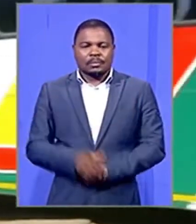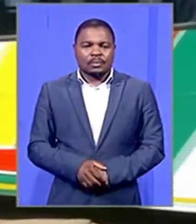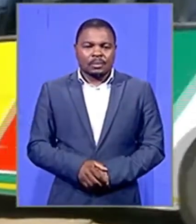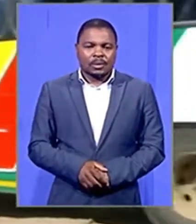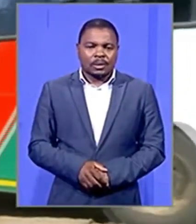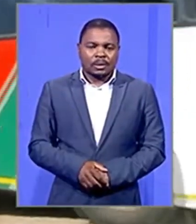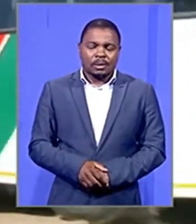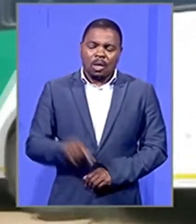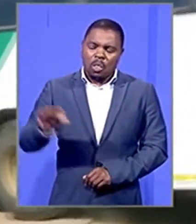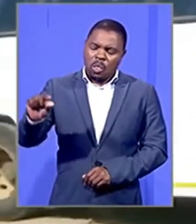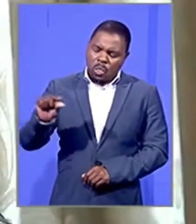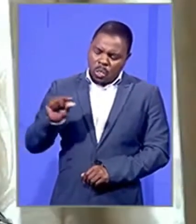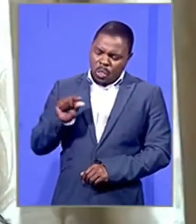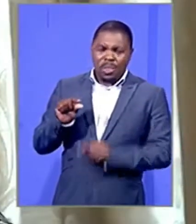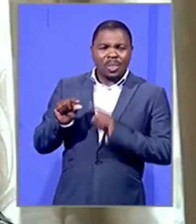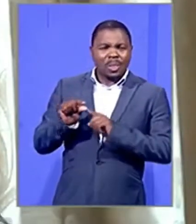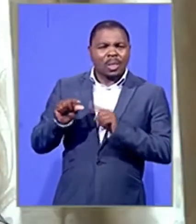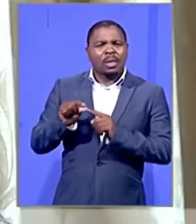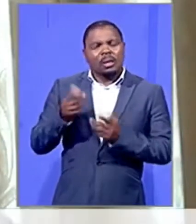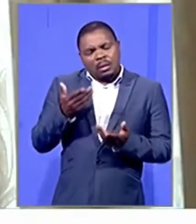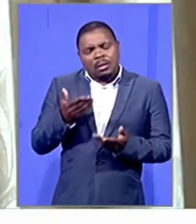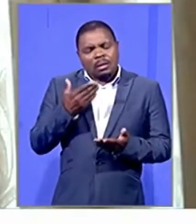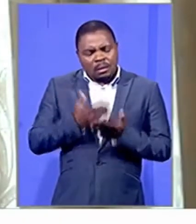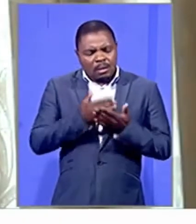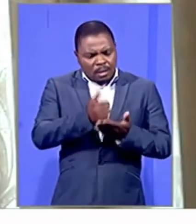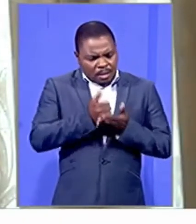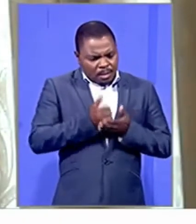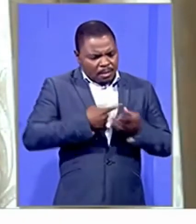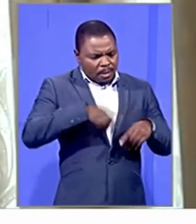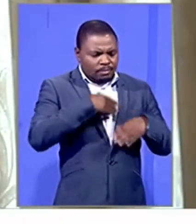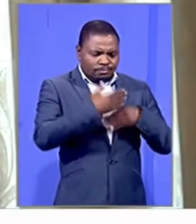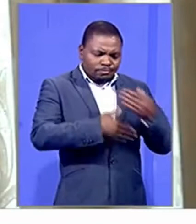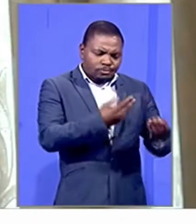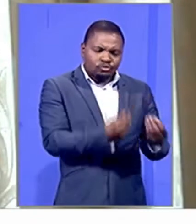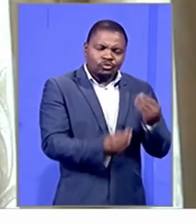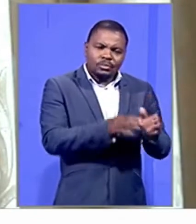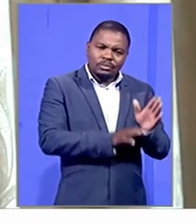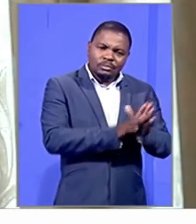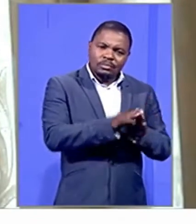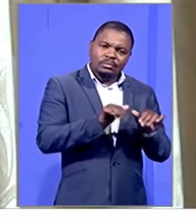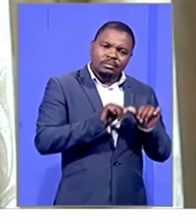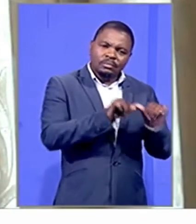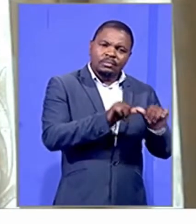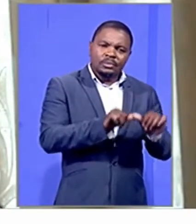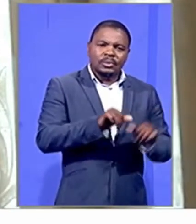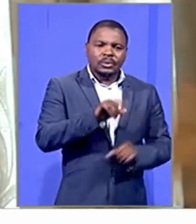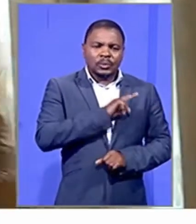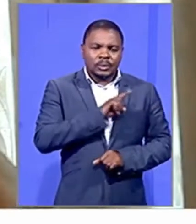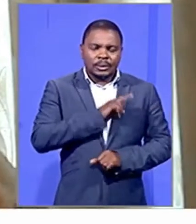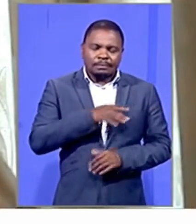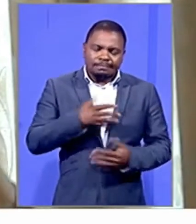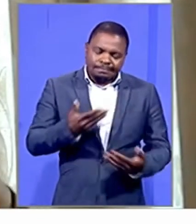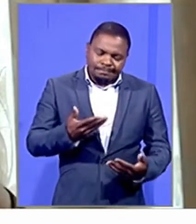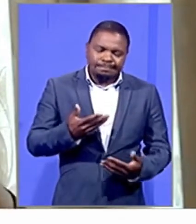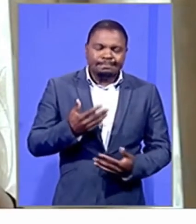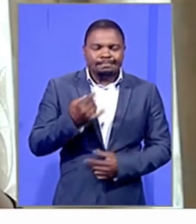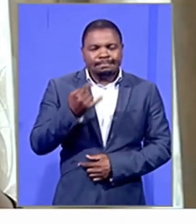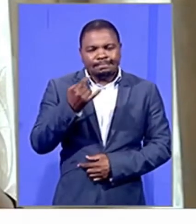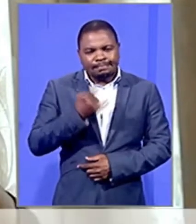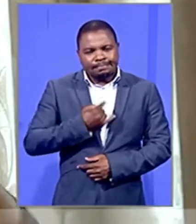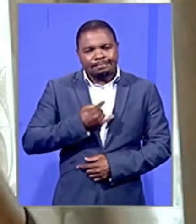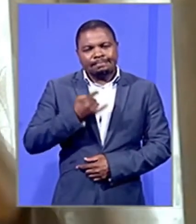bana bo batho re fang bona e be re tlo kgona go kwetša bana ba rena pele ka re na re bale